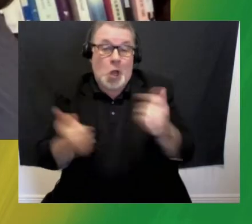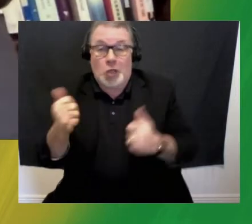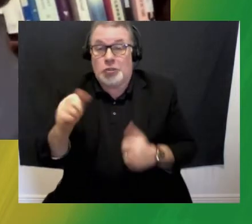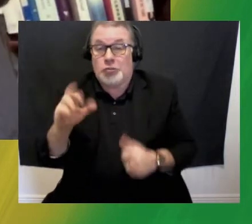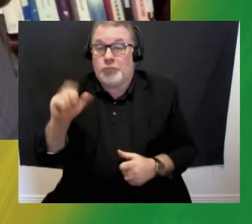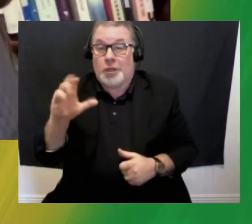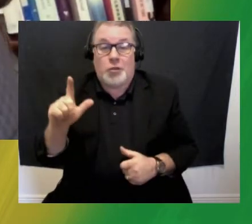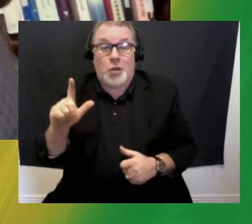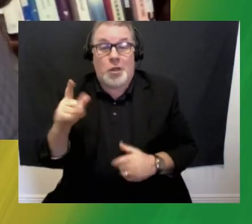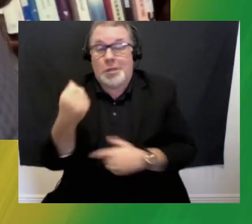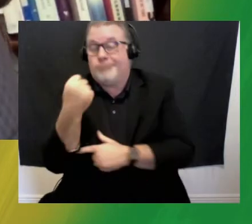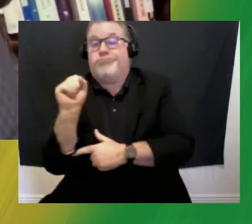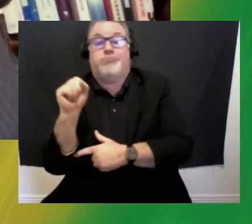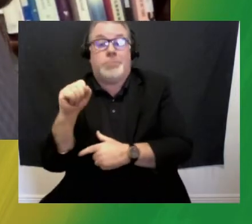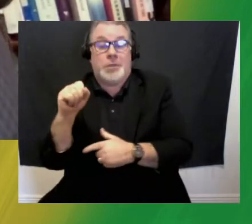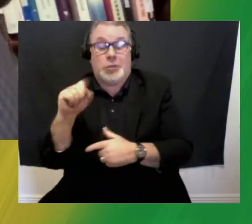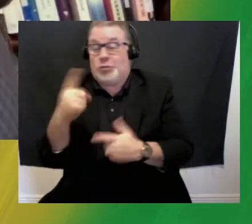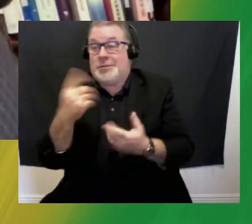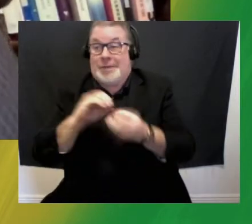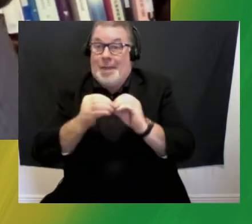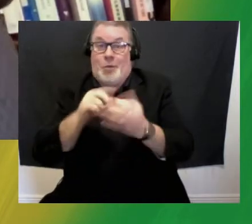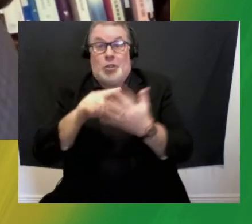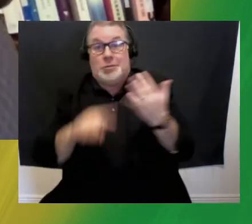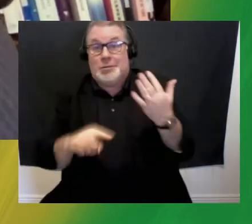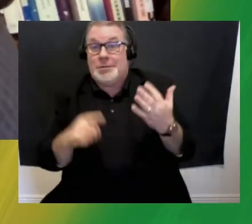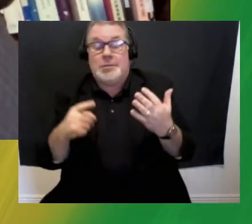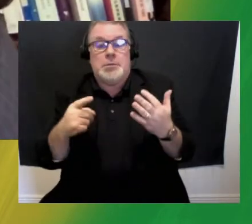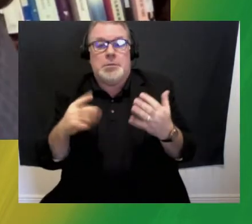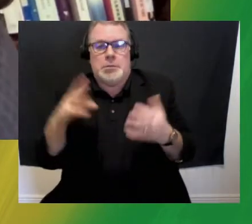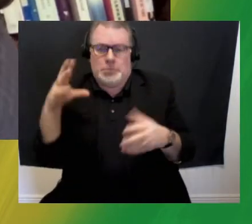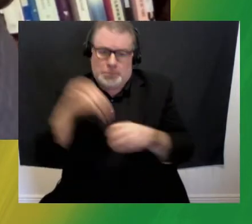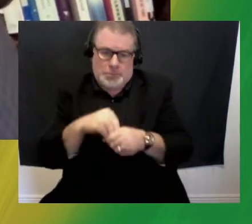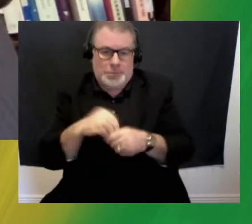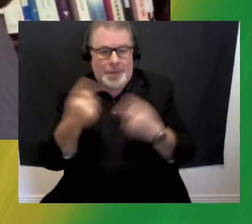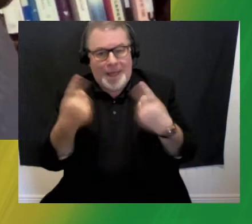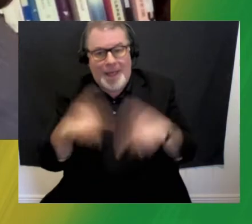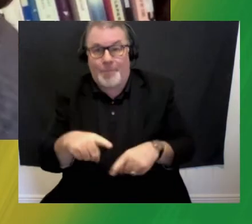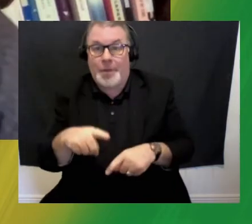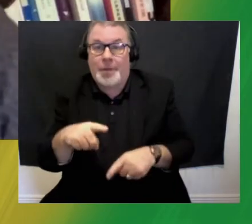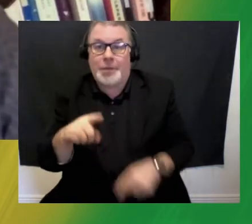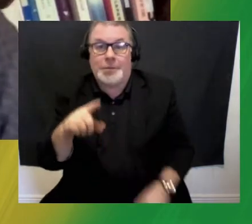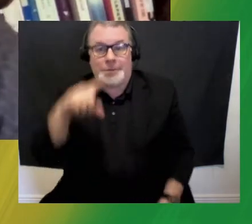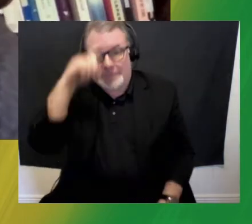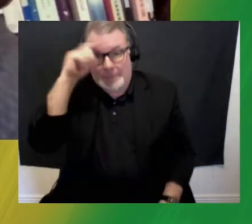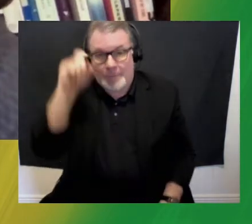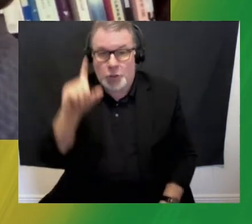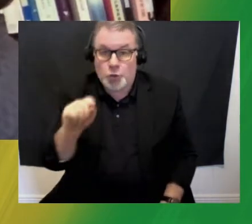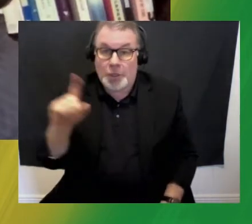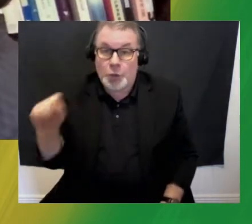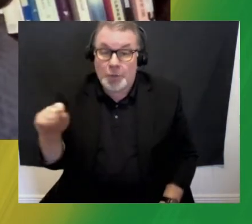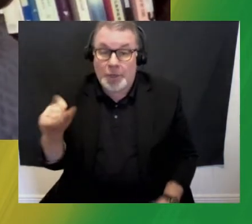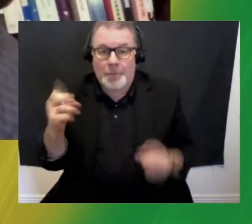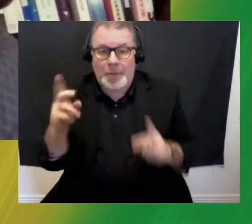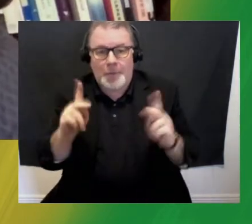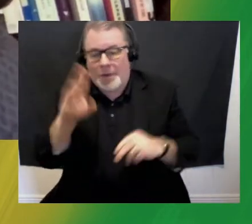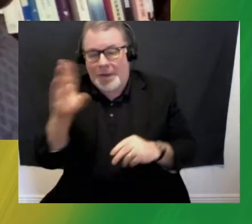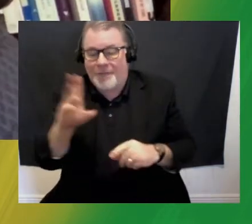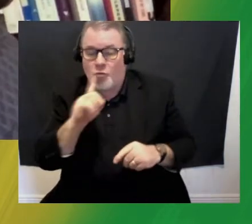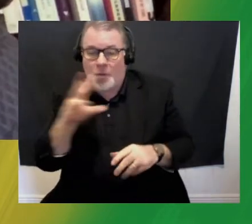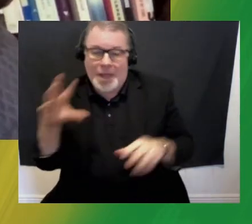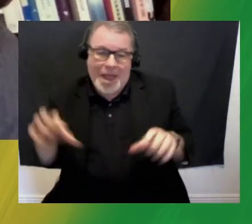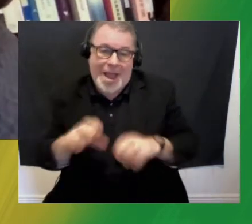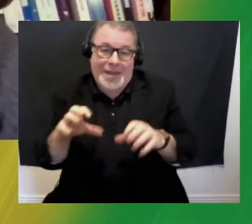just in sheer numbers, took place in the summer of 2020. And a lot of people who had never been actively involved in that racial justice